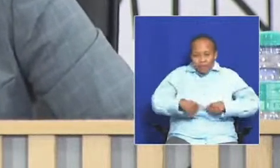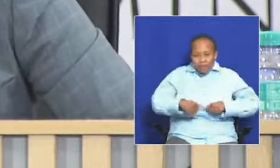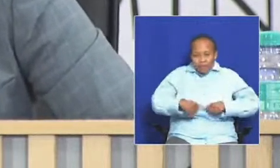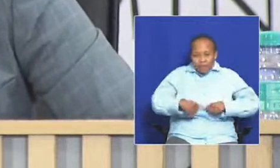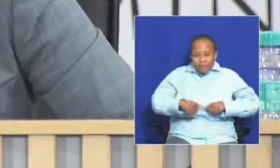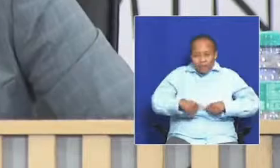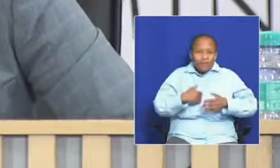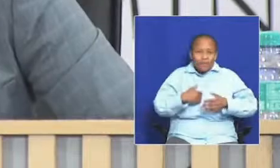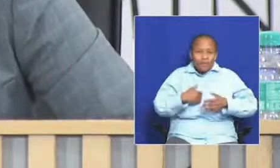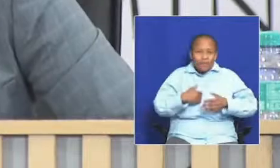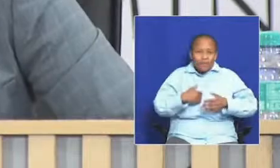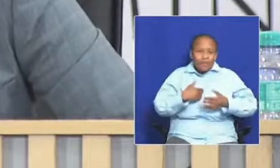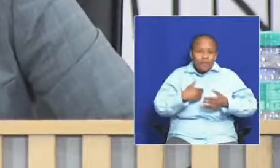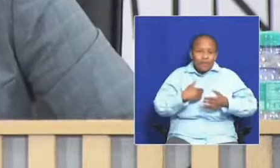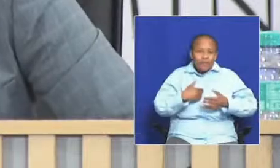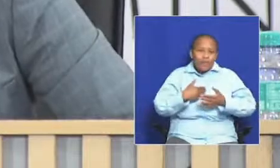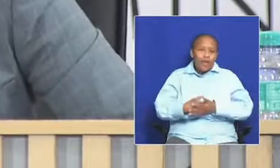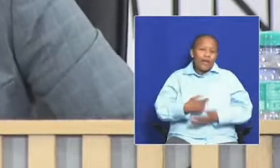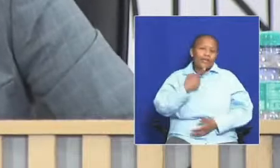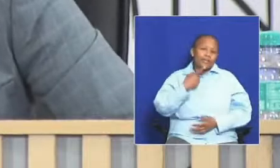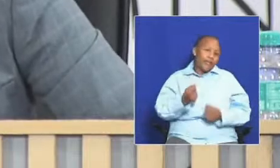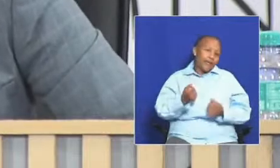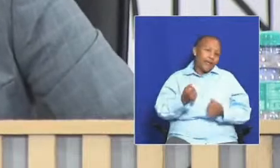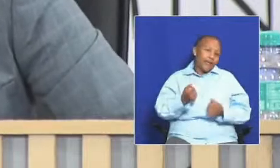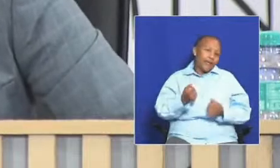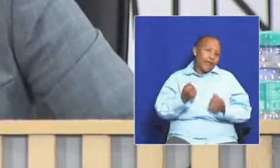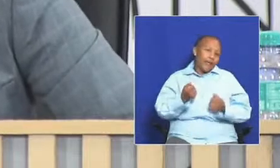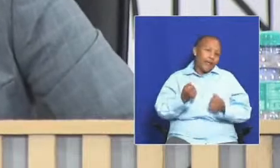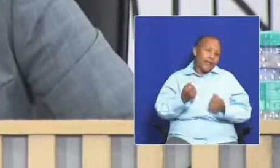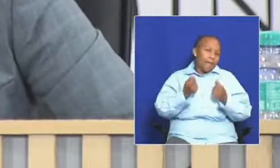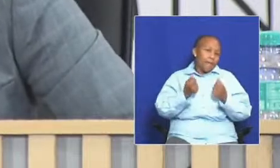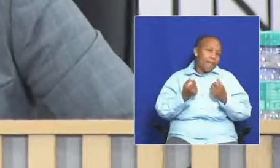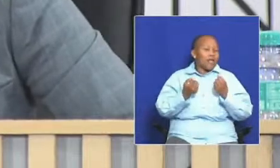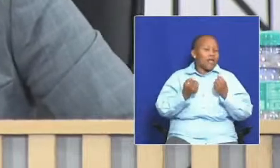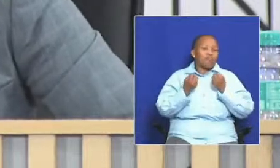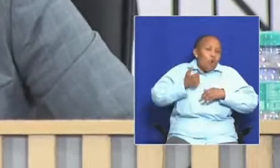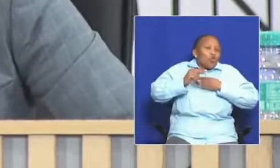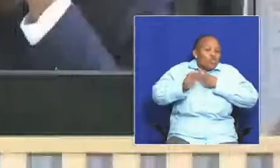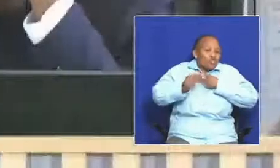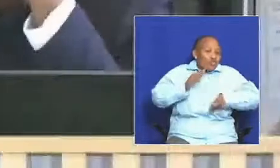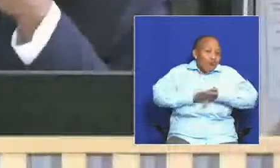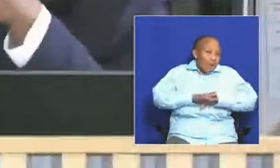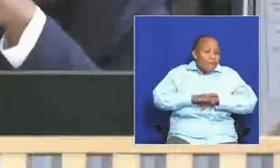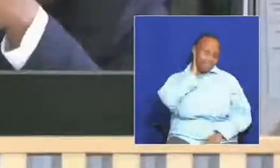we know that we're going to get your money back.